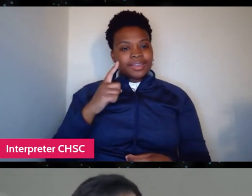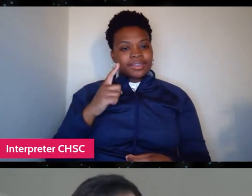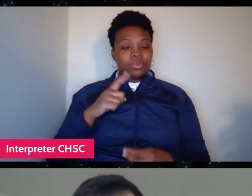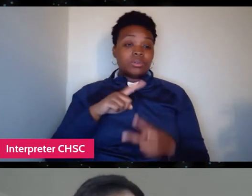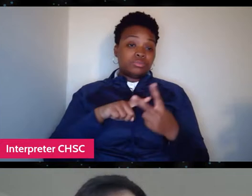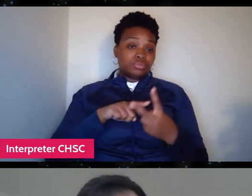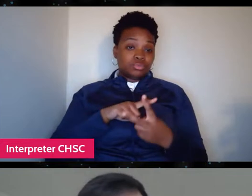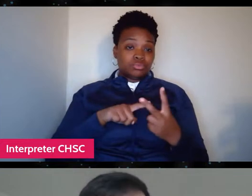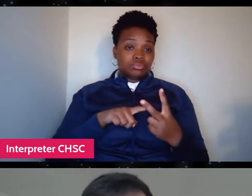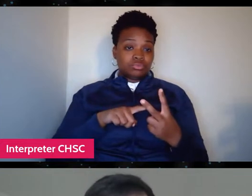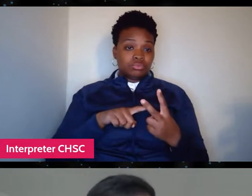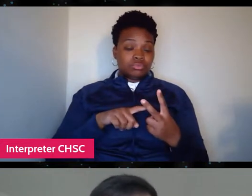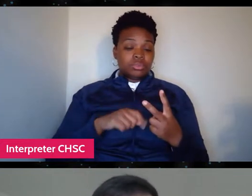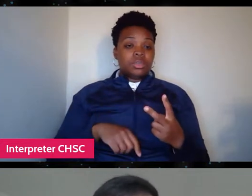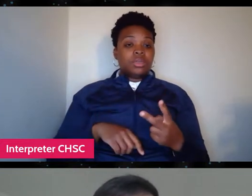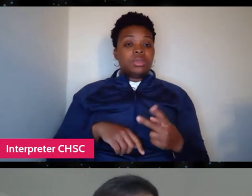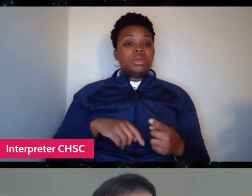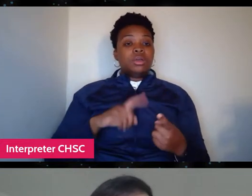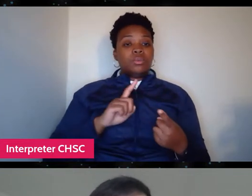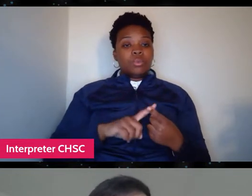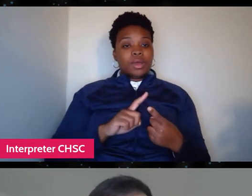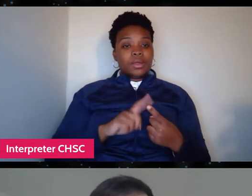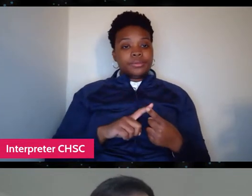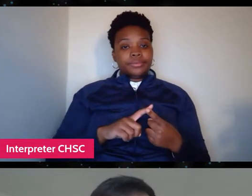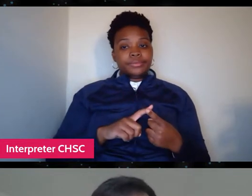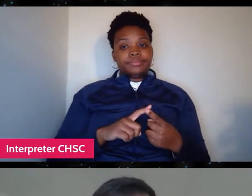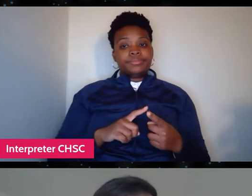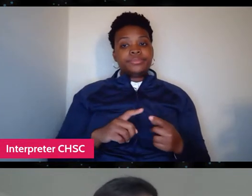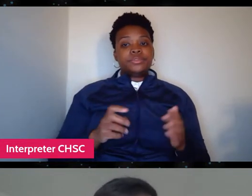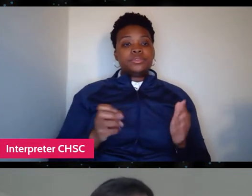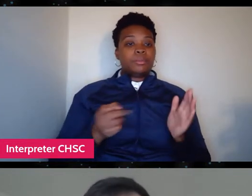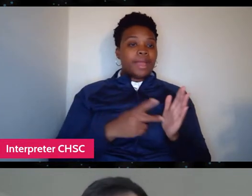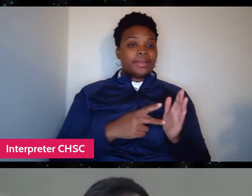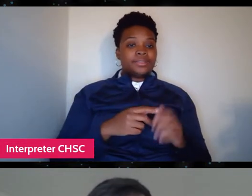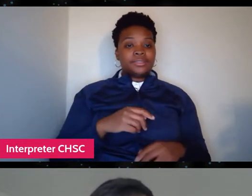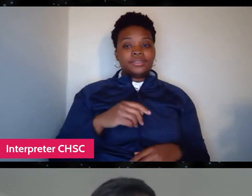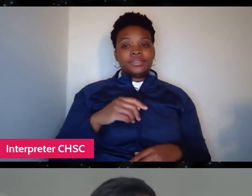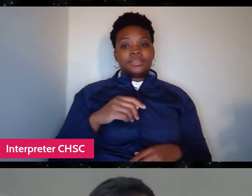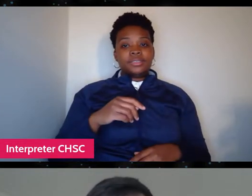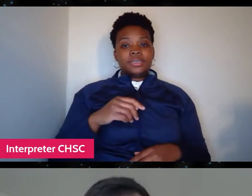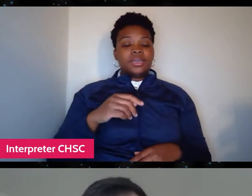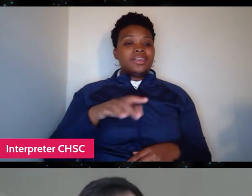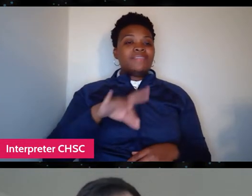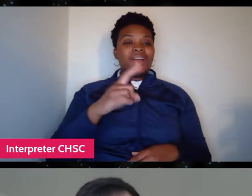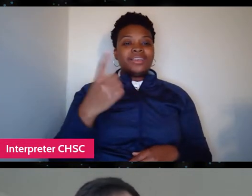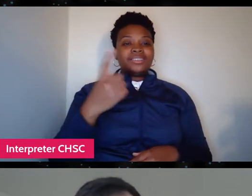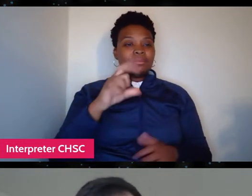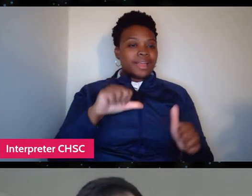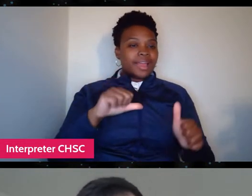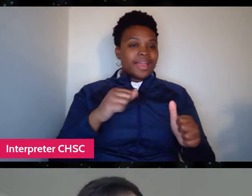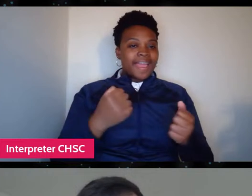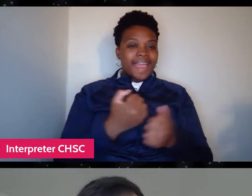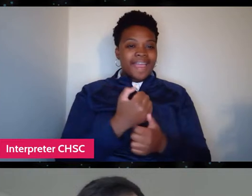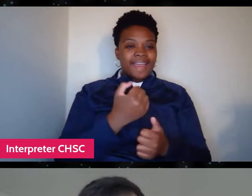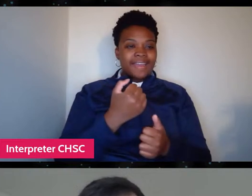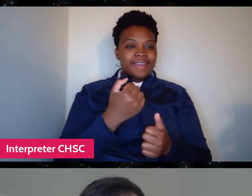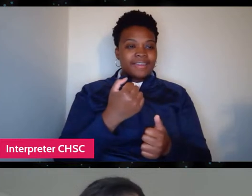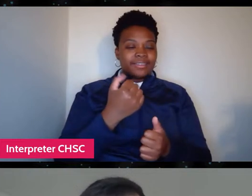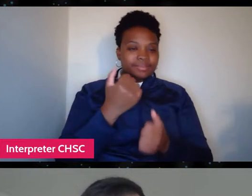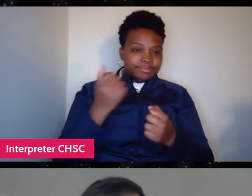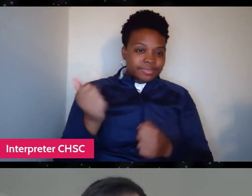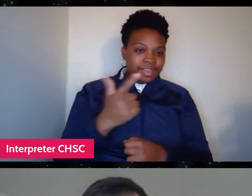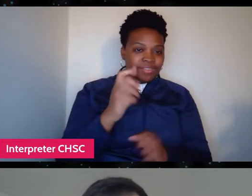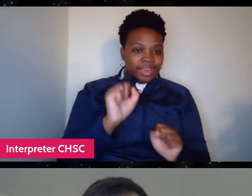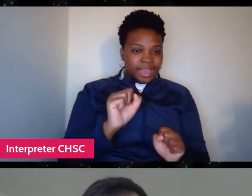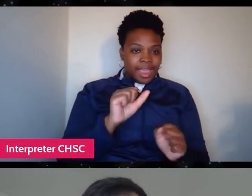things. One, again, goes back to this big tent notion of let's find something that everybody can get behind. And two, I think there's